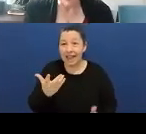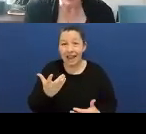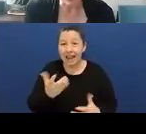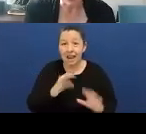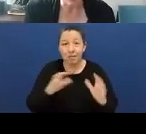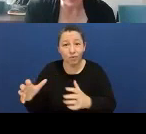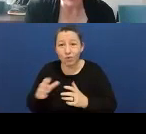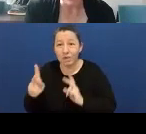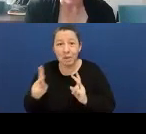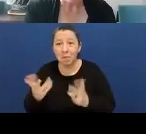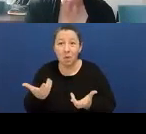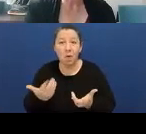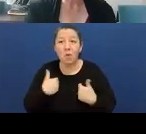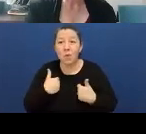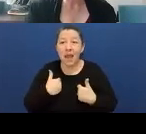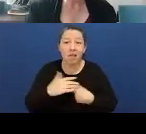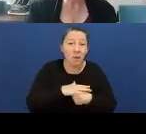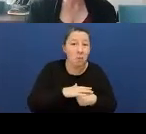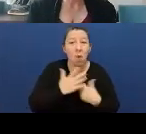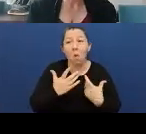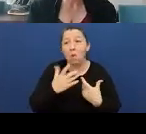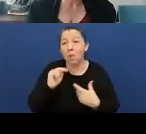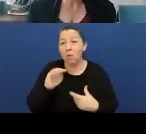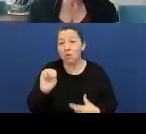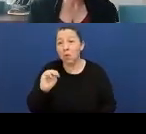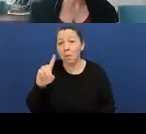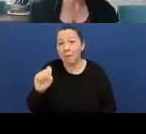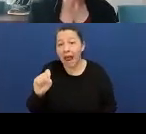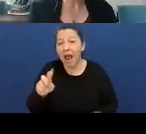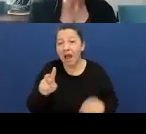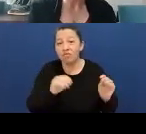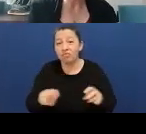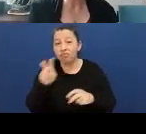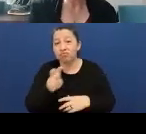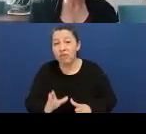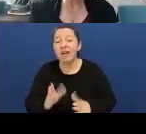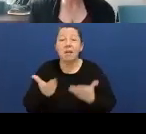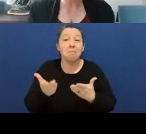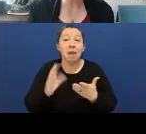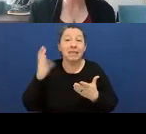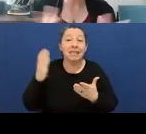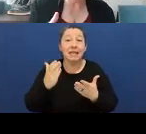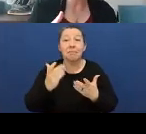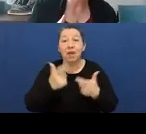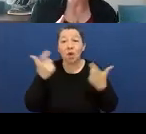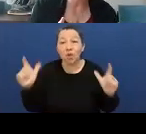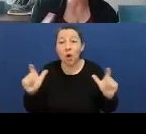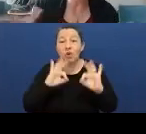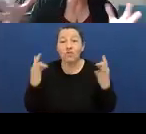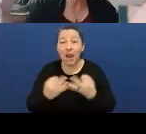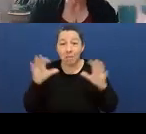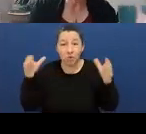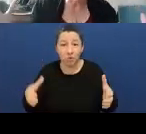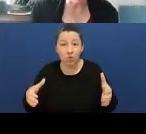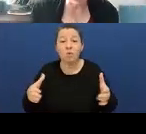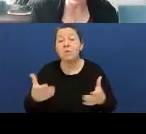local pastoral nomads who might appear as like these extended family groups, and maybe on Sundays they can combine their efforts together